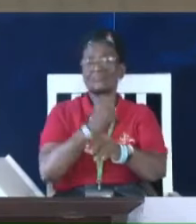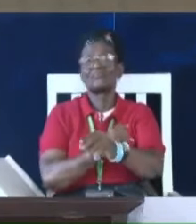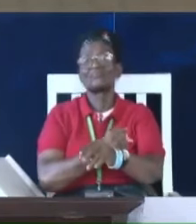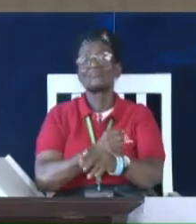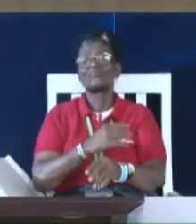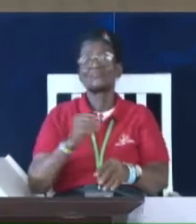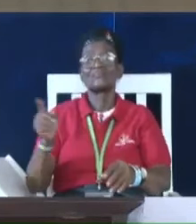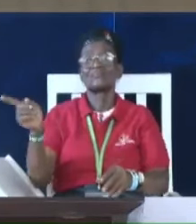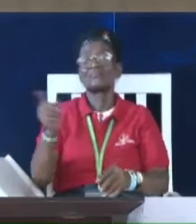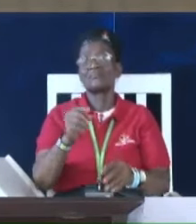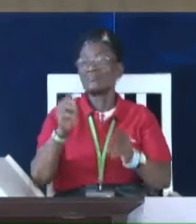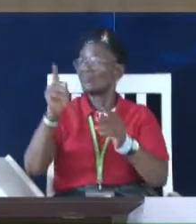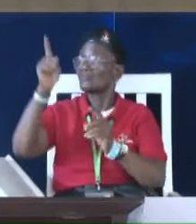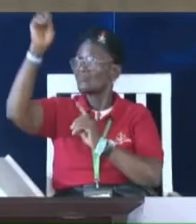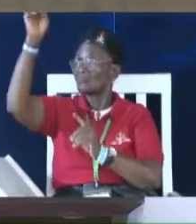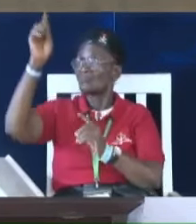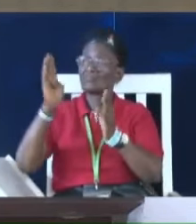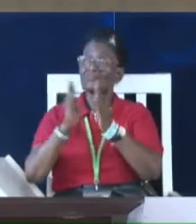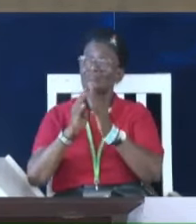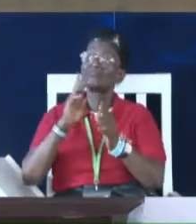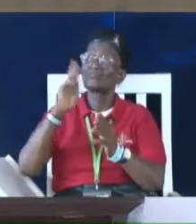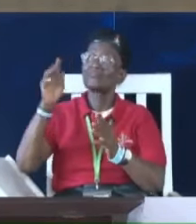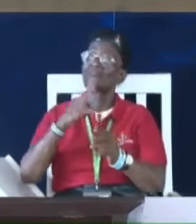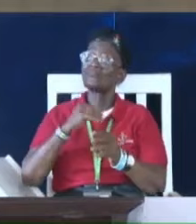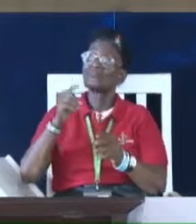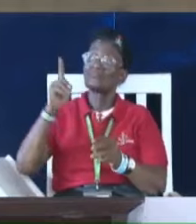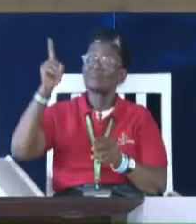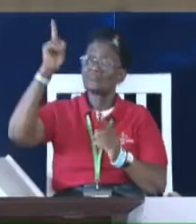and you met her and said, "Weep not."